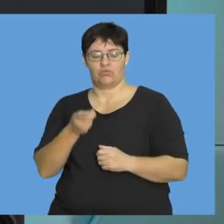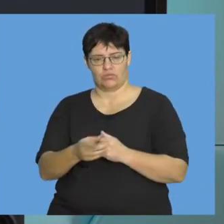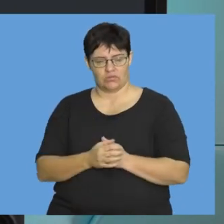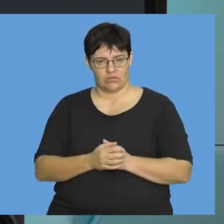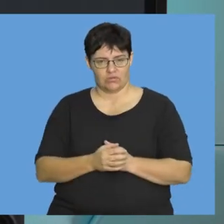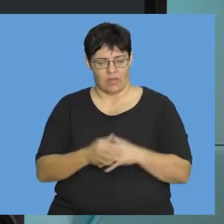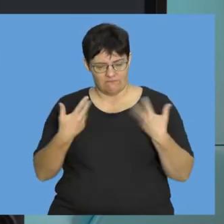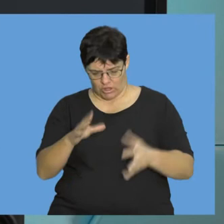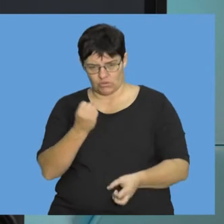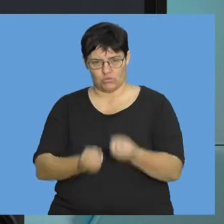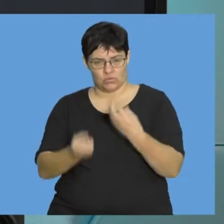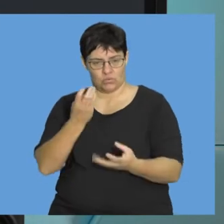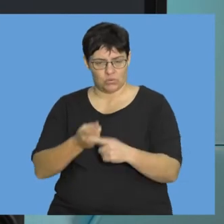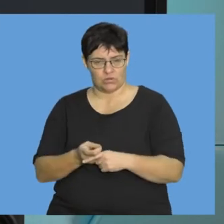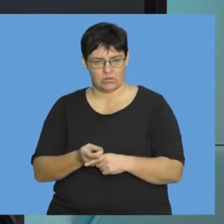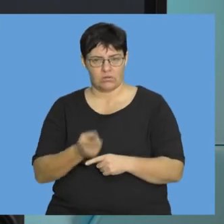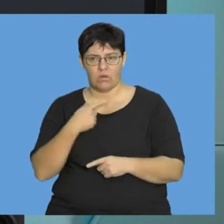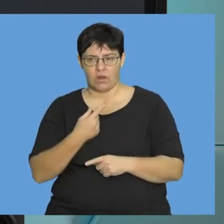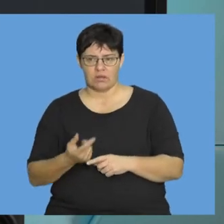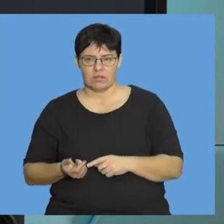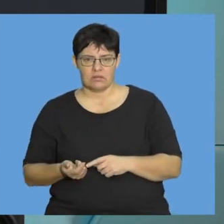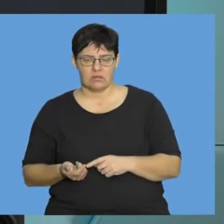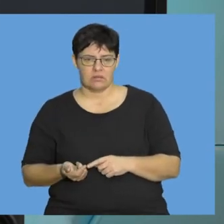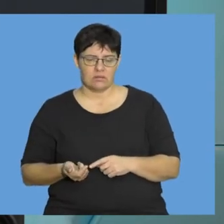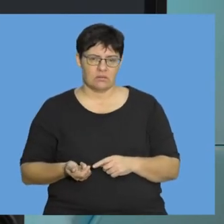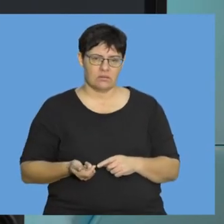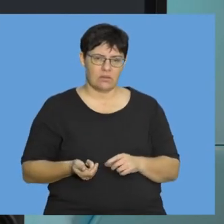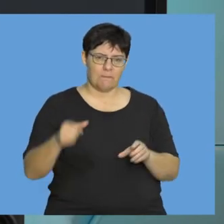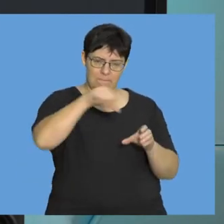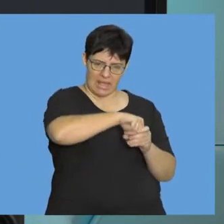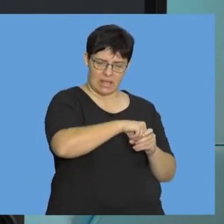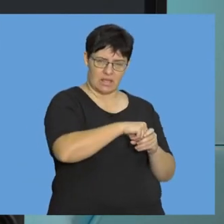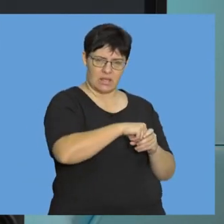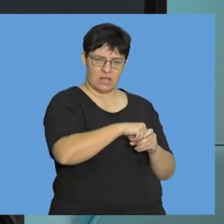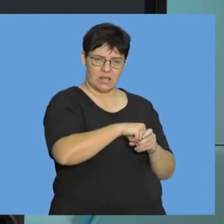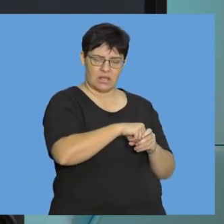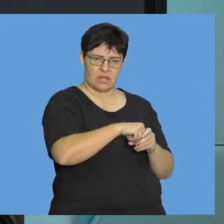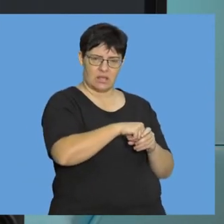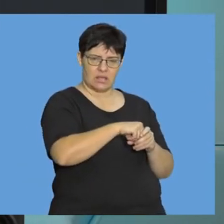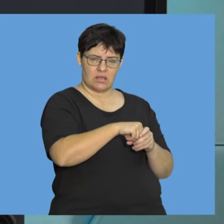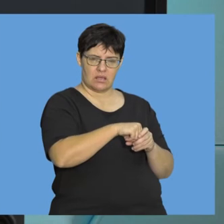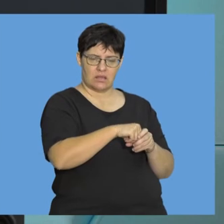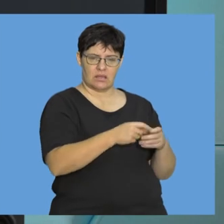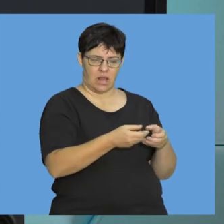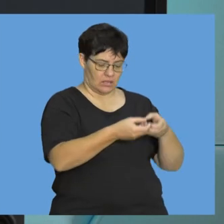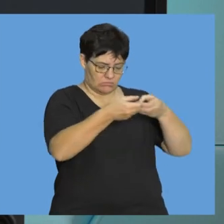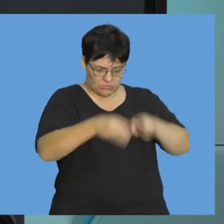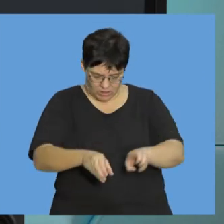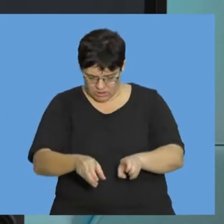right? Then when you finish cooking it, I want you to put it back in the egg, in the shell, exactly how it